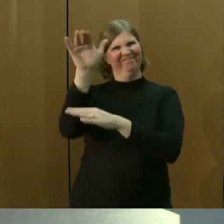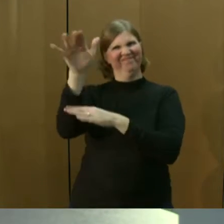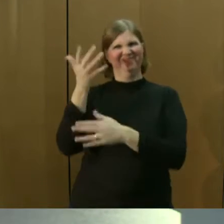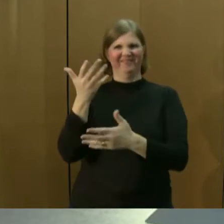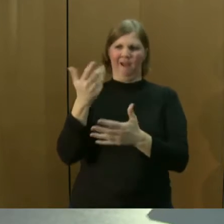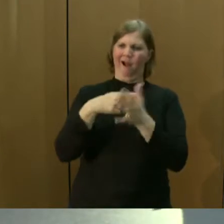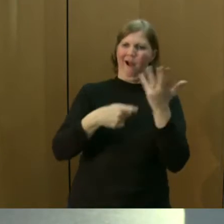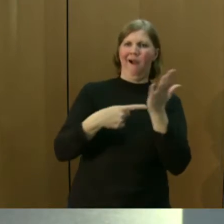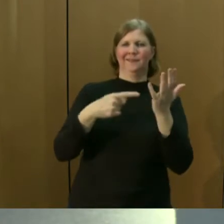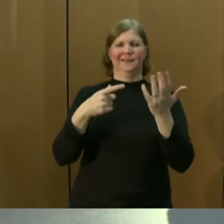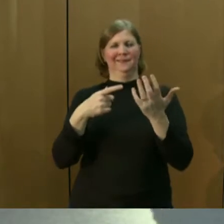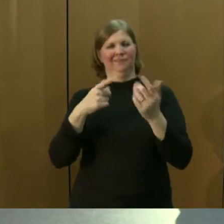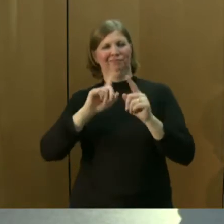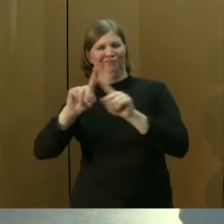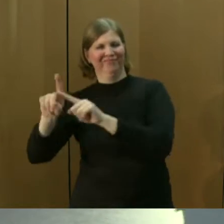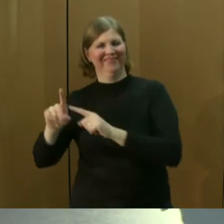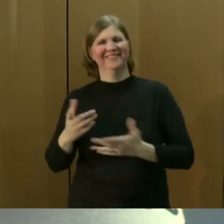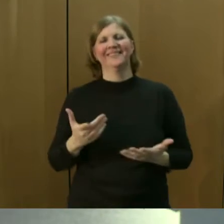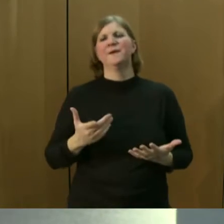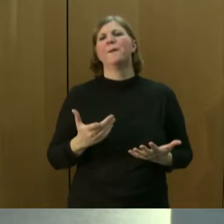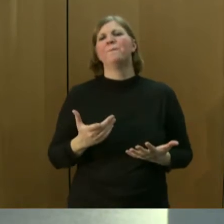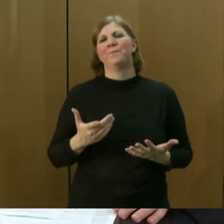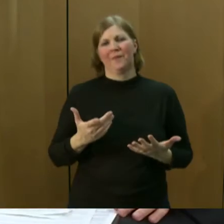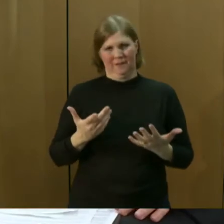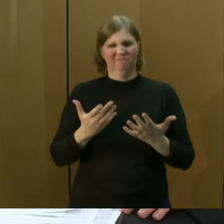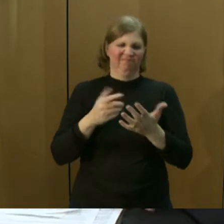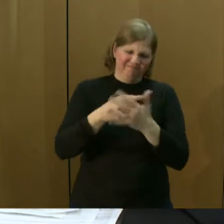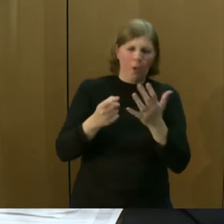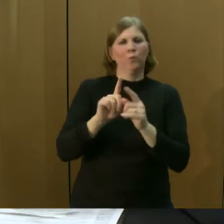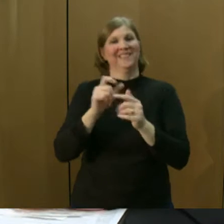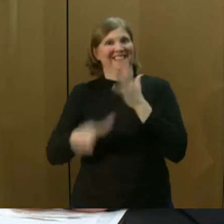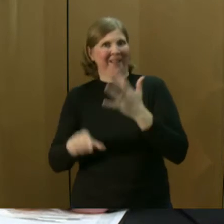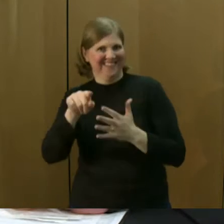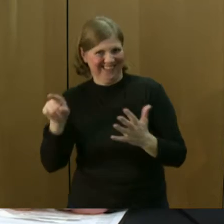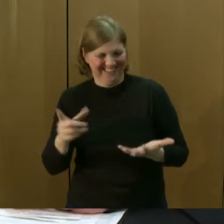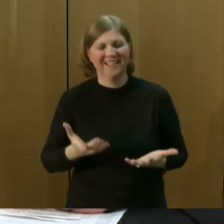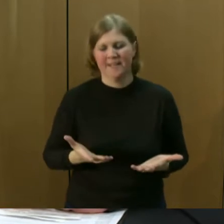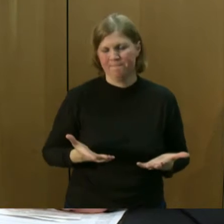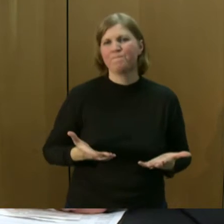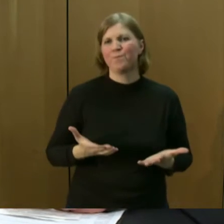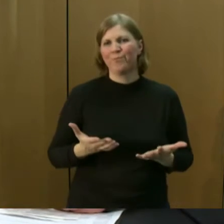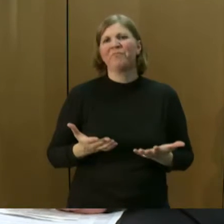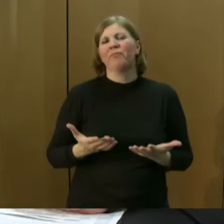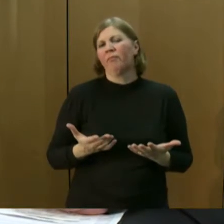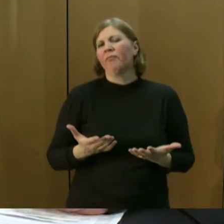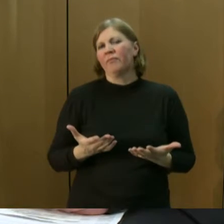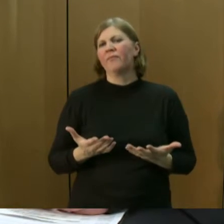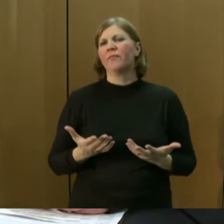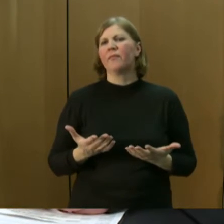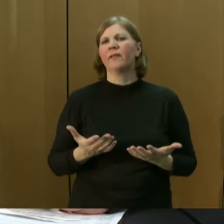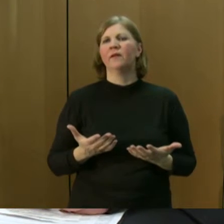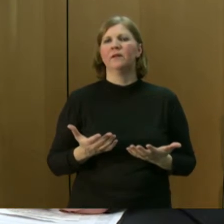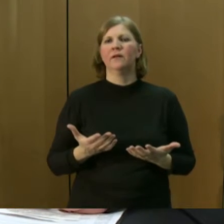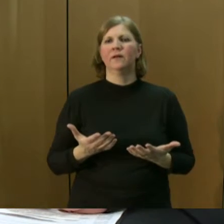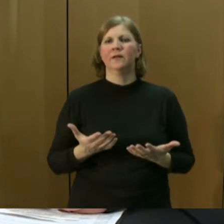Yes. So yes, I can answer this. We are, as an organisation, we're currently we're always striving